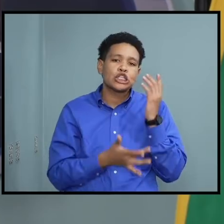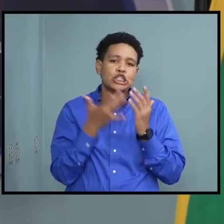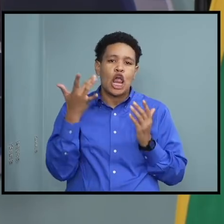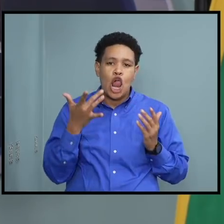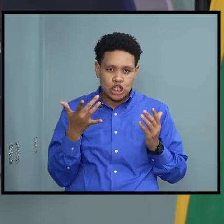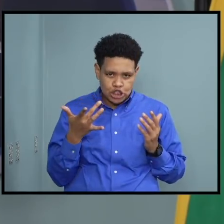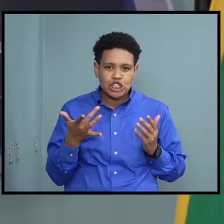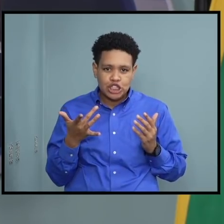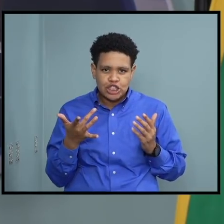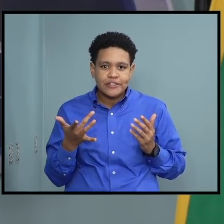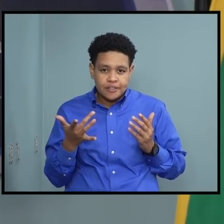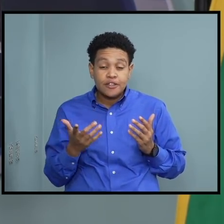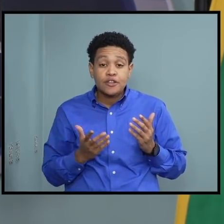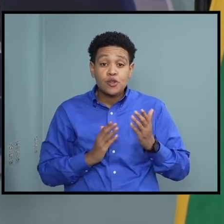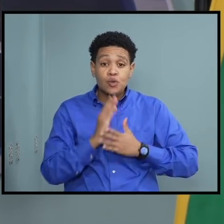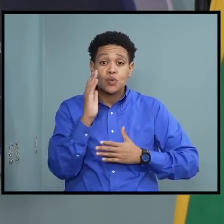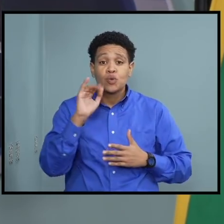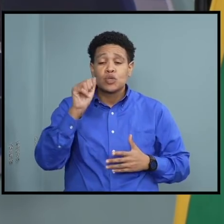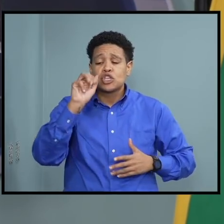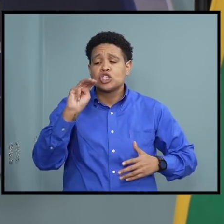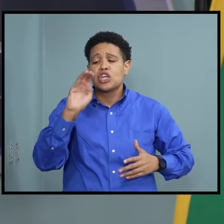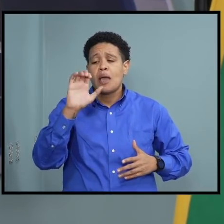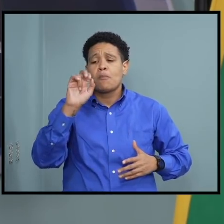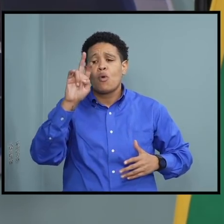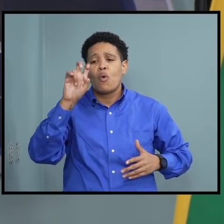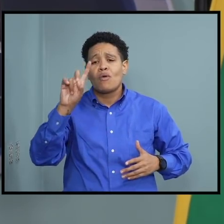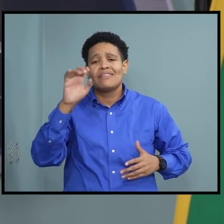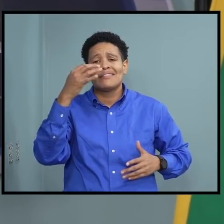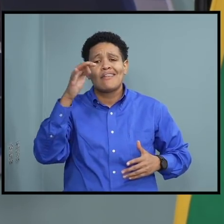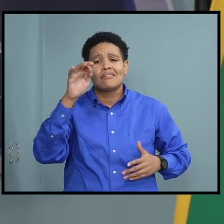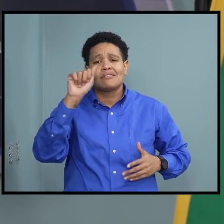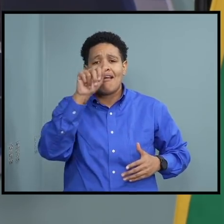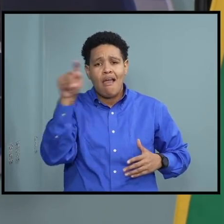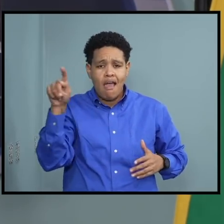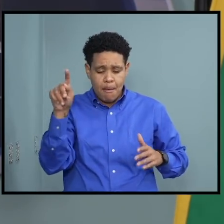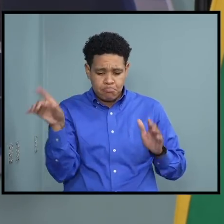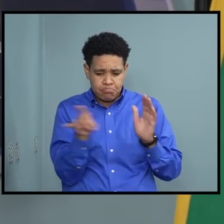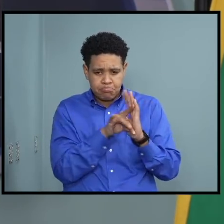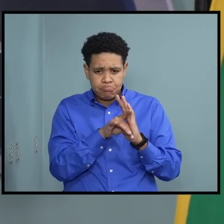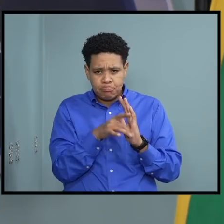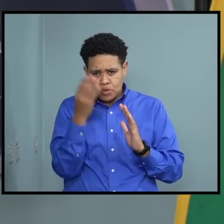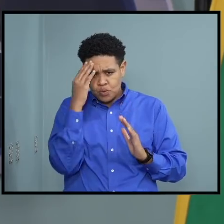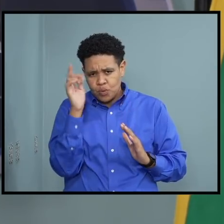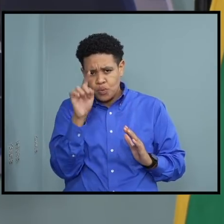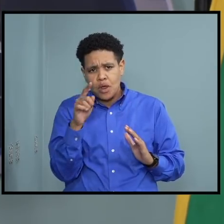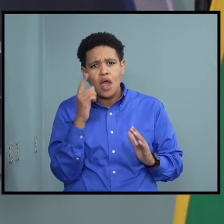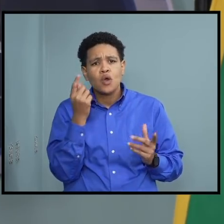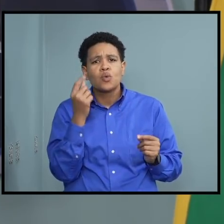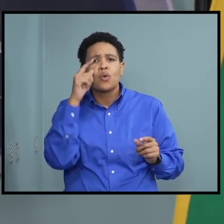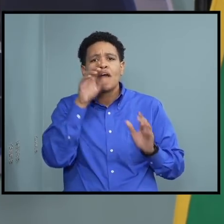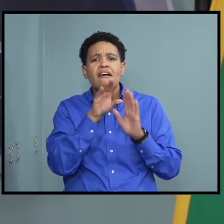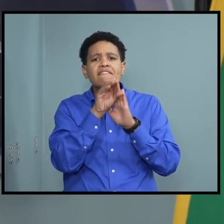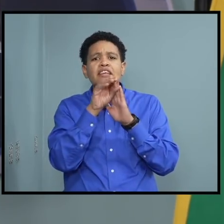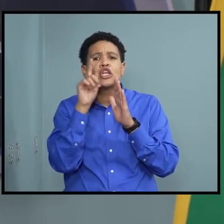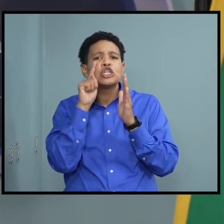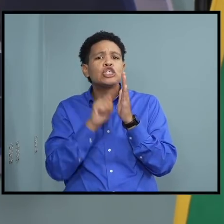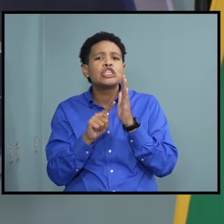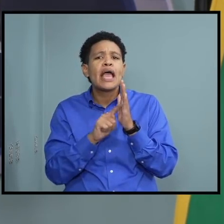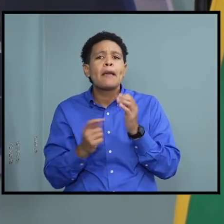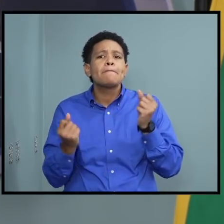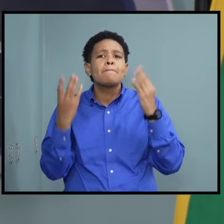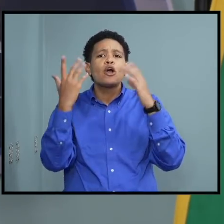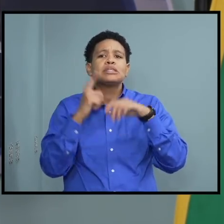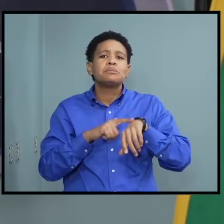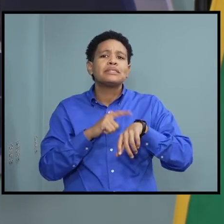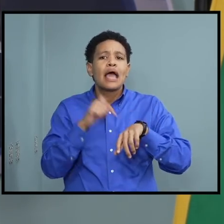technology through the JAM COVID-19 app, and to do a video check-in multiple